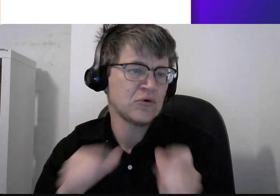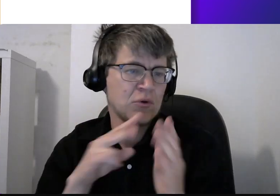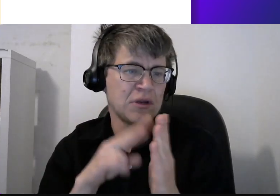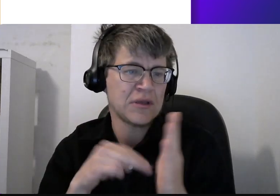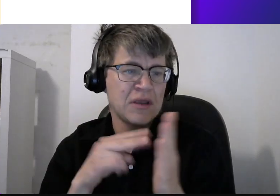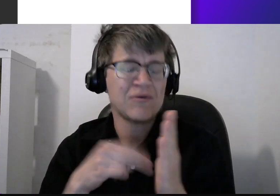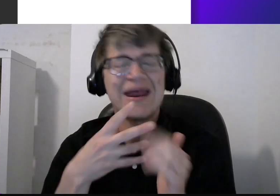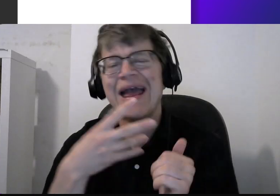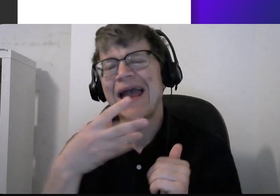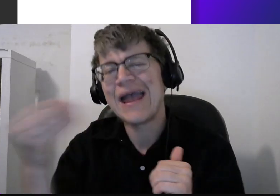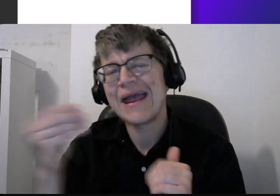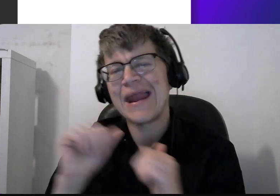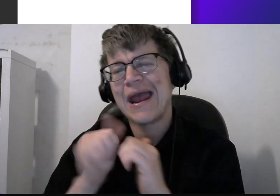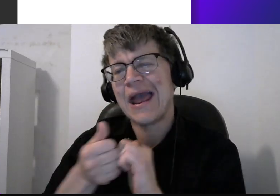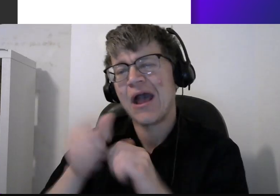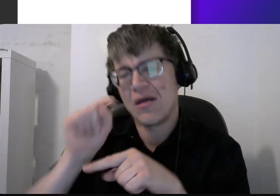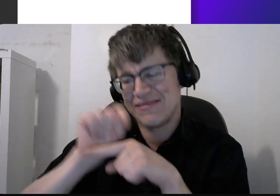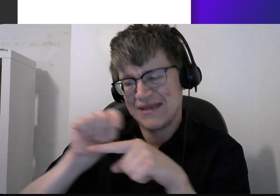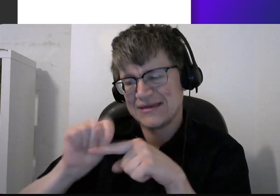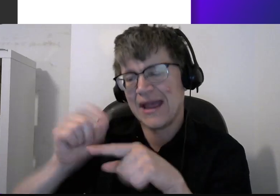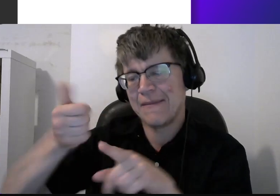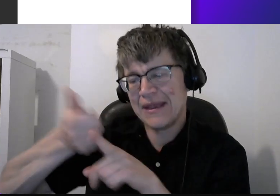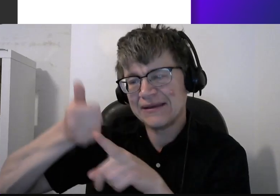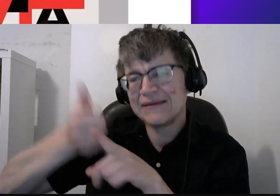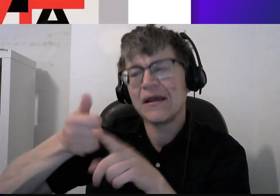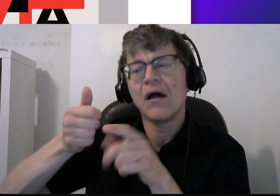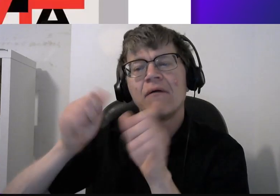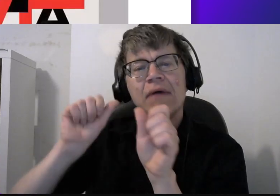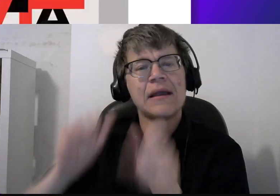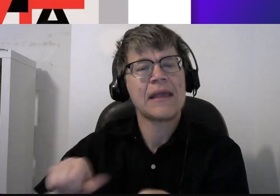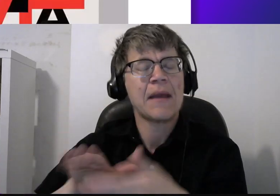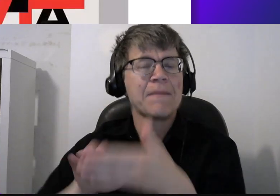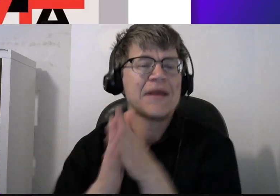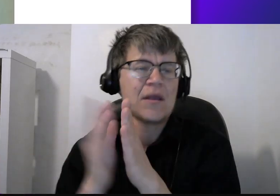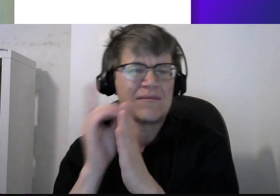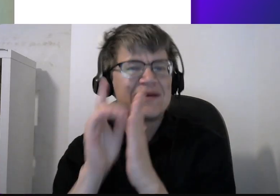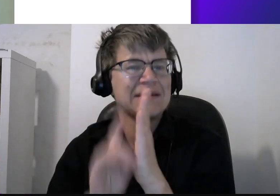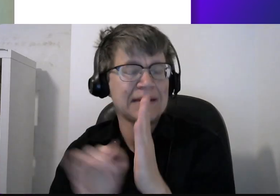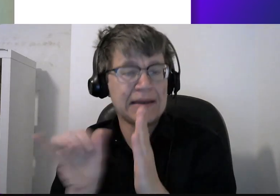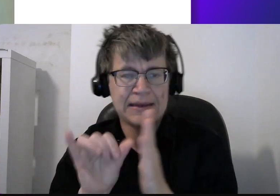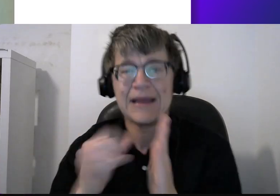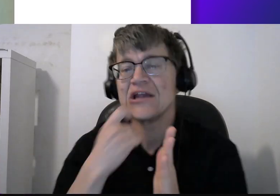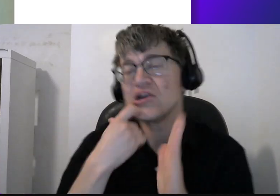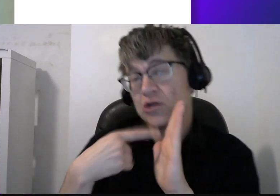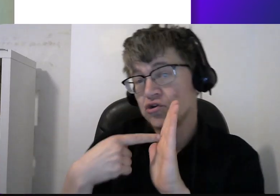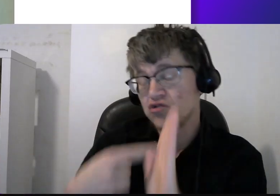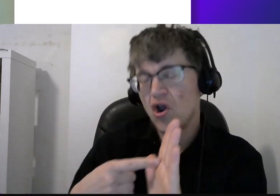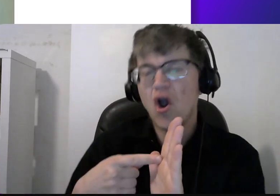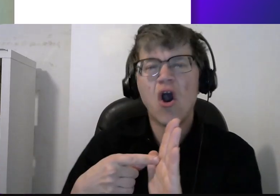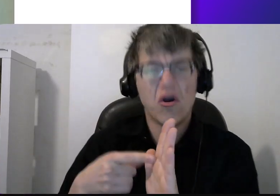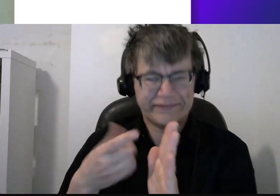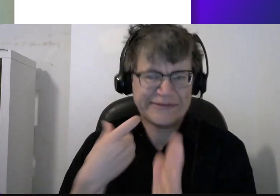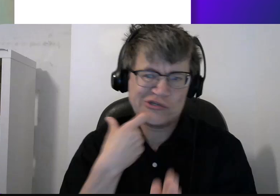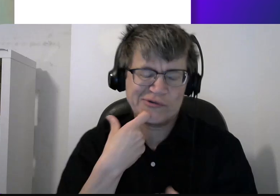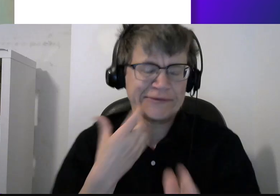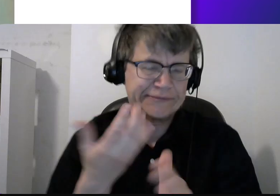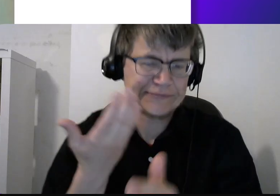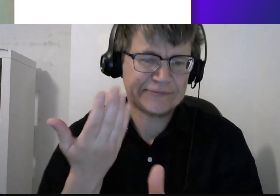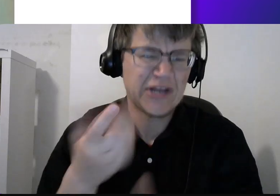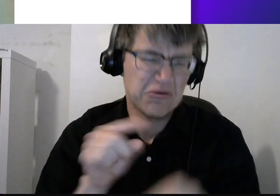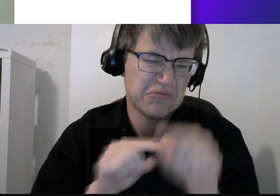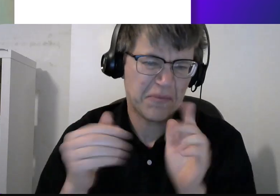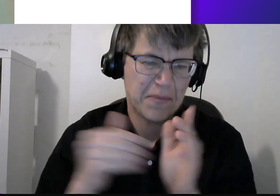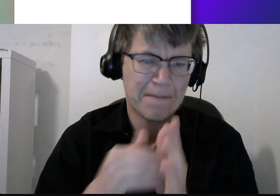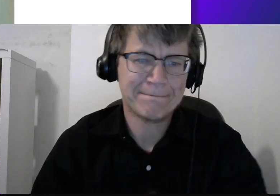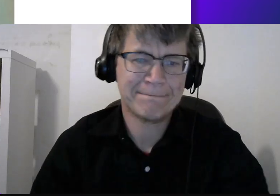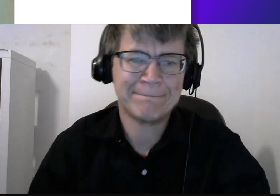design element. So thinking about how this is a design, this is a design, this is a design, but ultimately you don't want to use it to